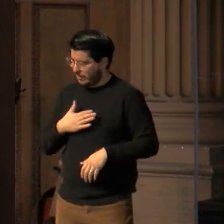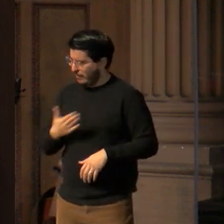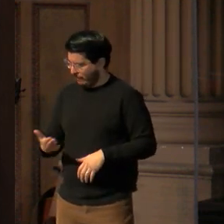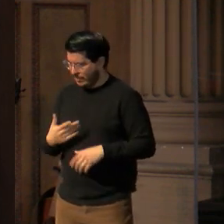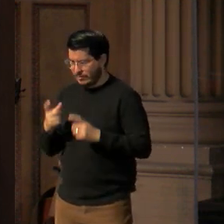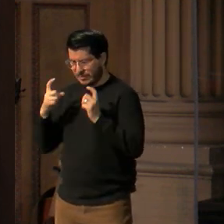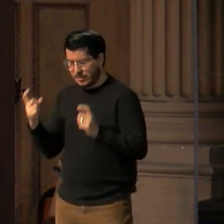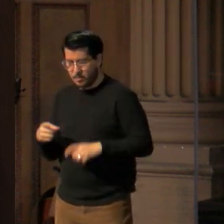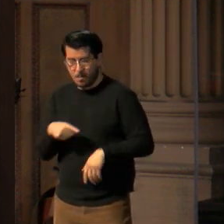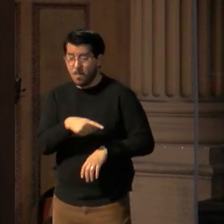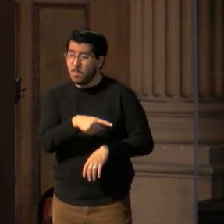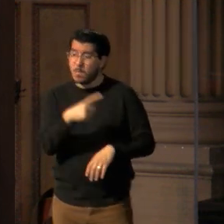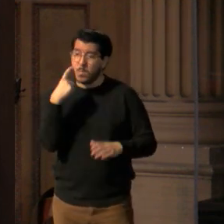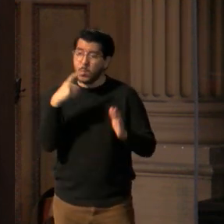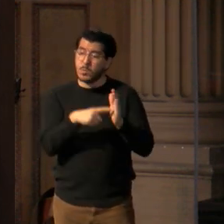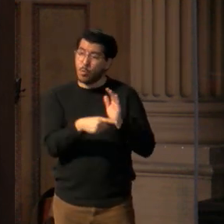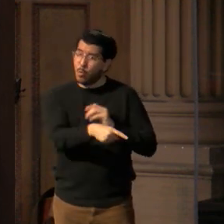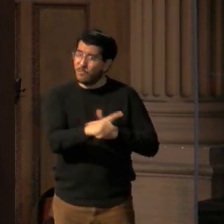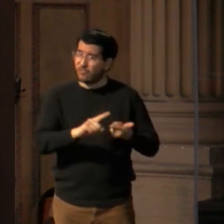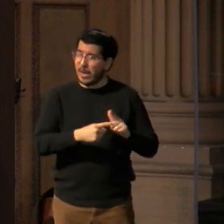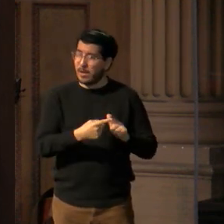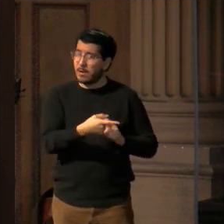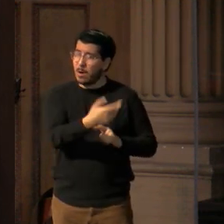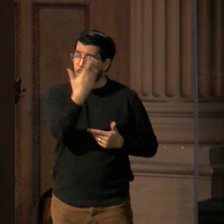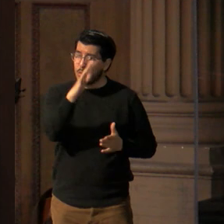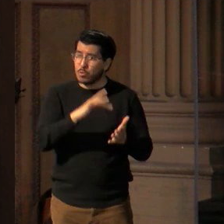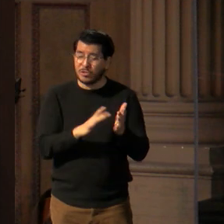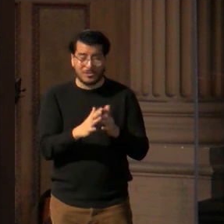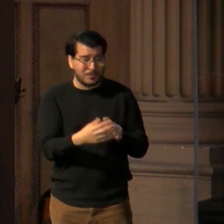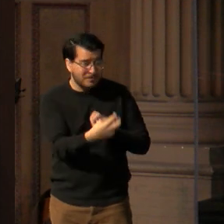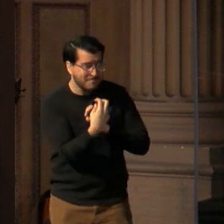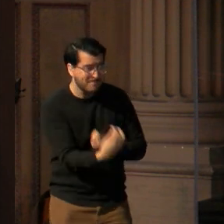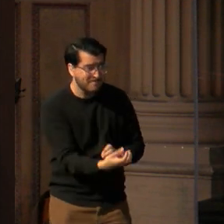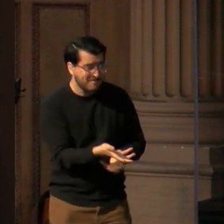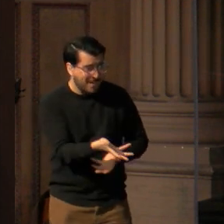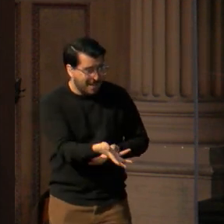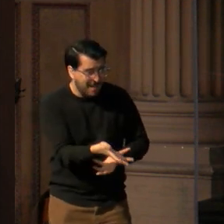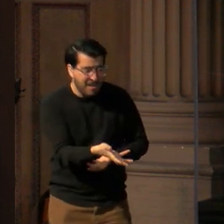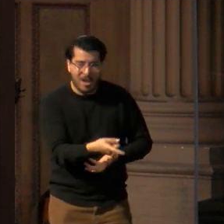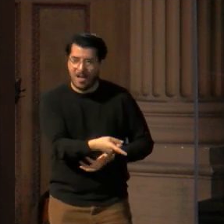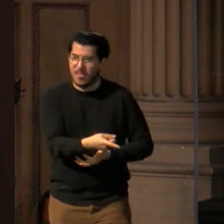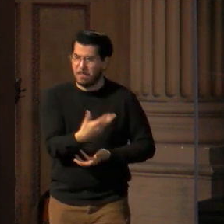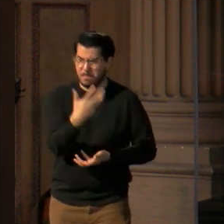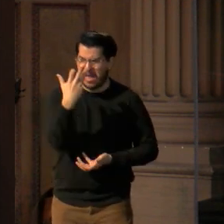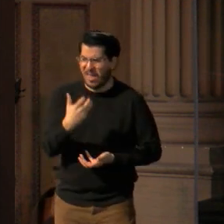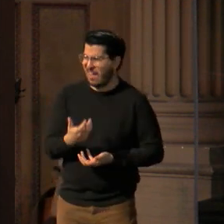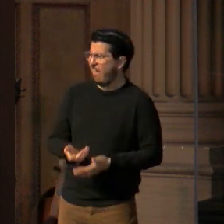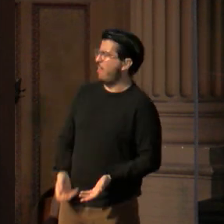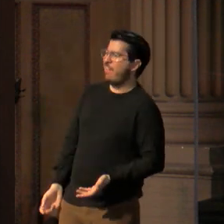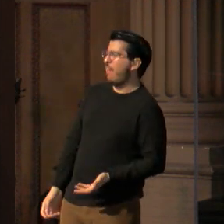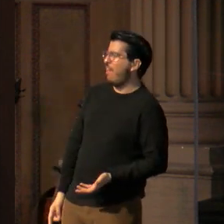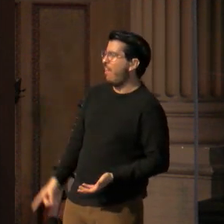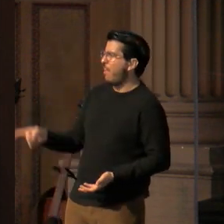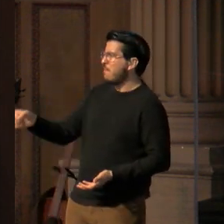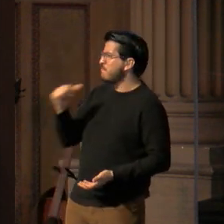You see this friend who doesn't know Christ. You sit down to talk to them and they immediately get mad and start rejecting the things that you're saying.